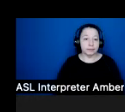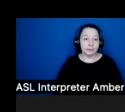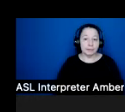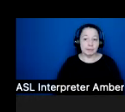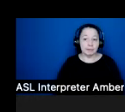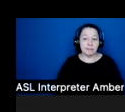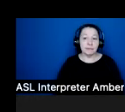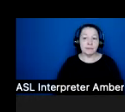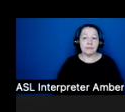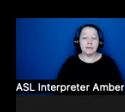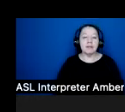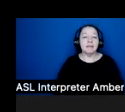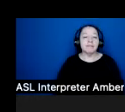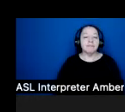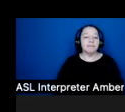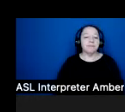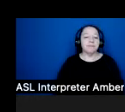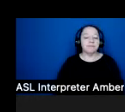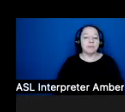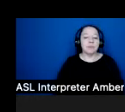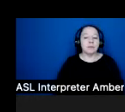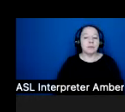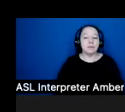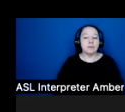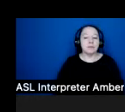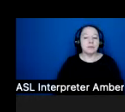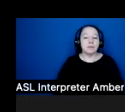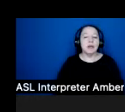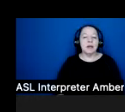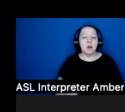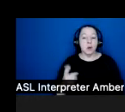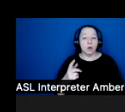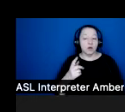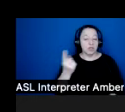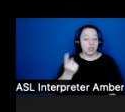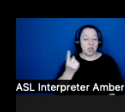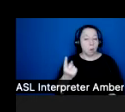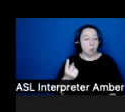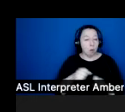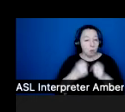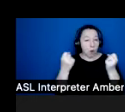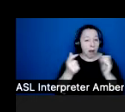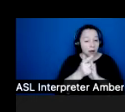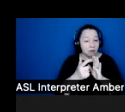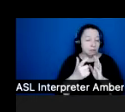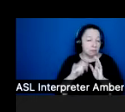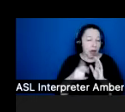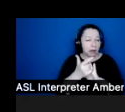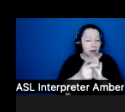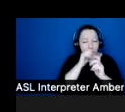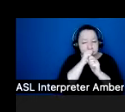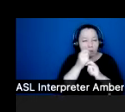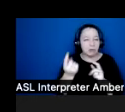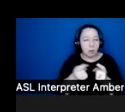And how much damage could breaching confidentiality do to your program?